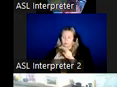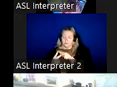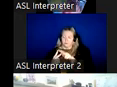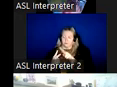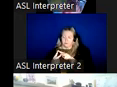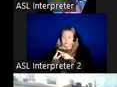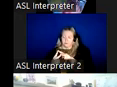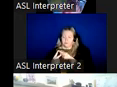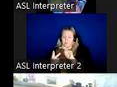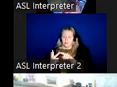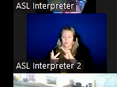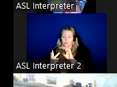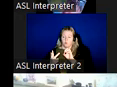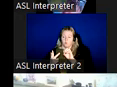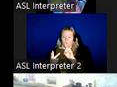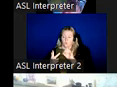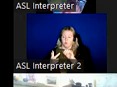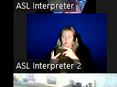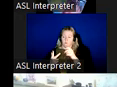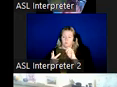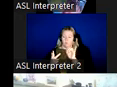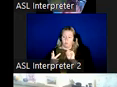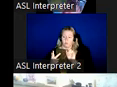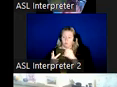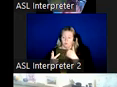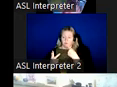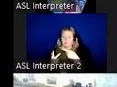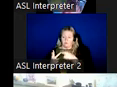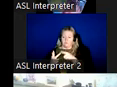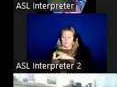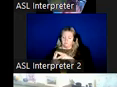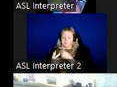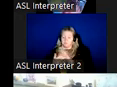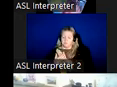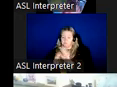And also Woody Point has just recently gotten them as well, which is really nice.